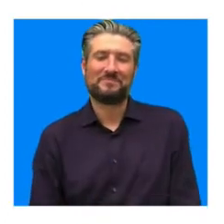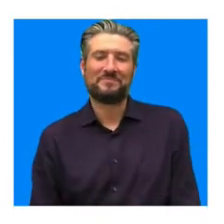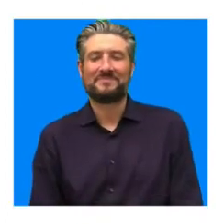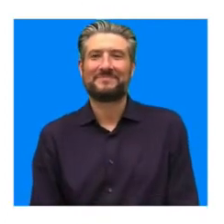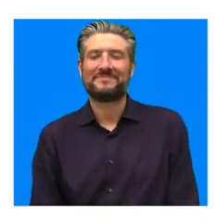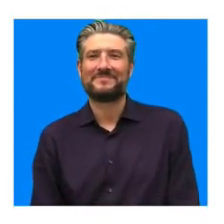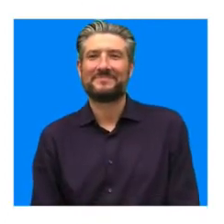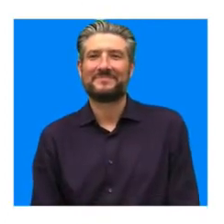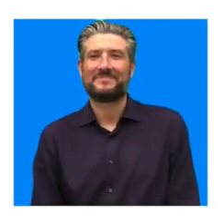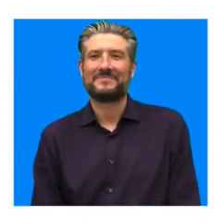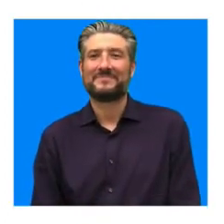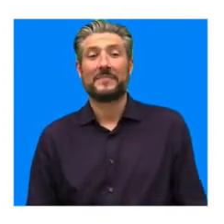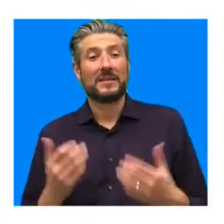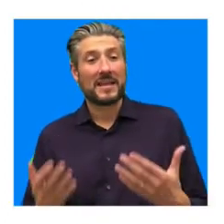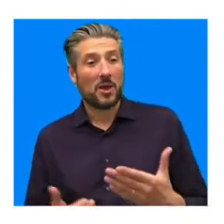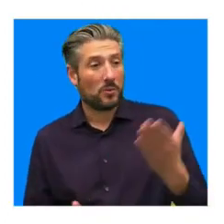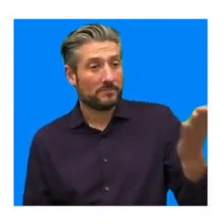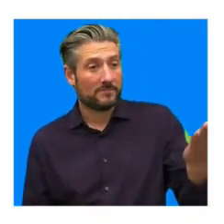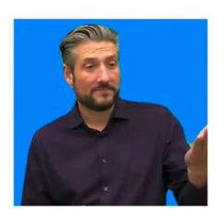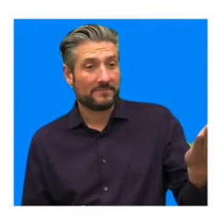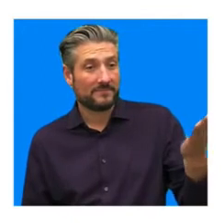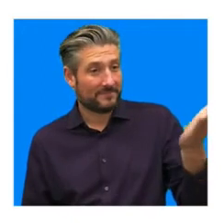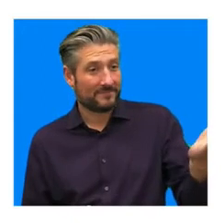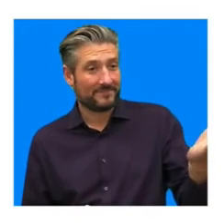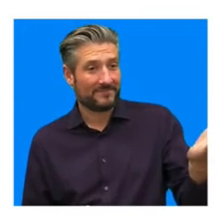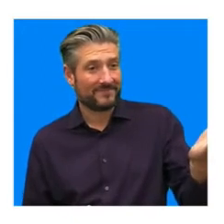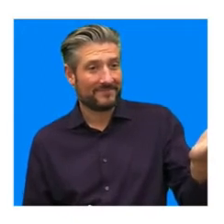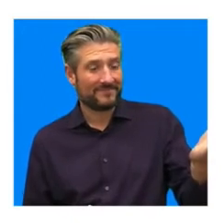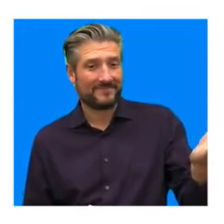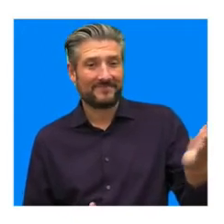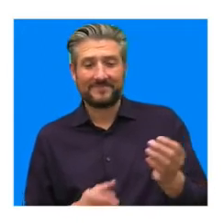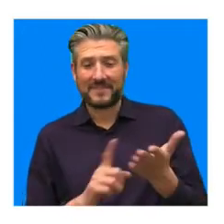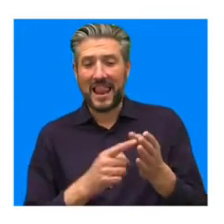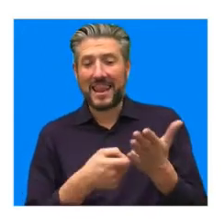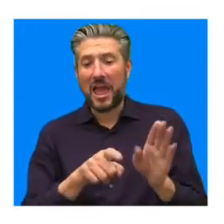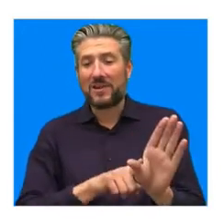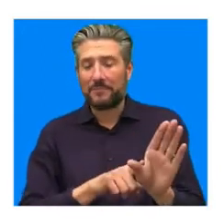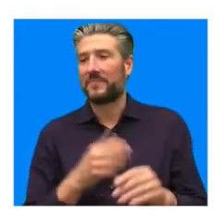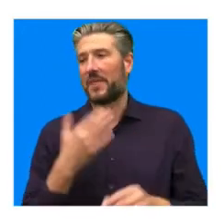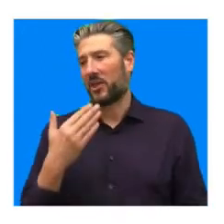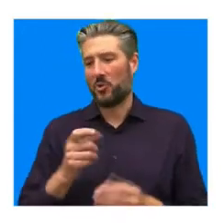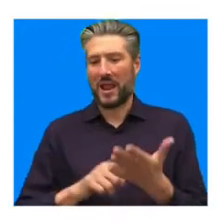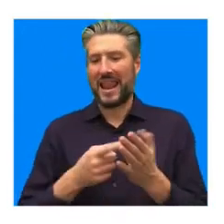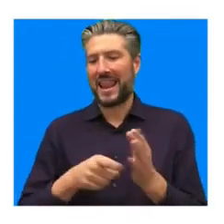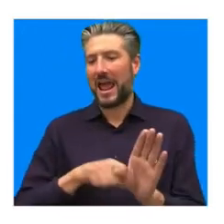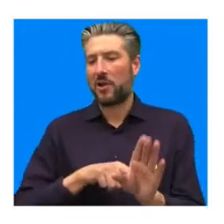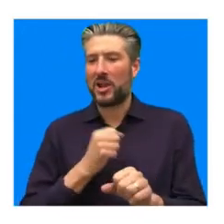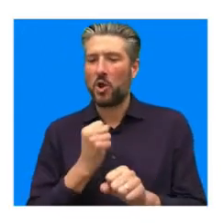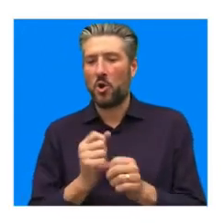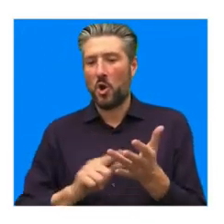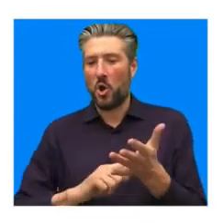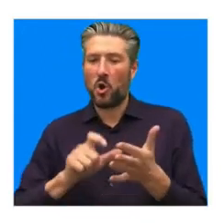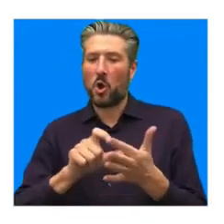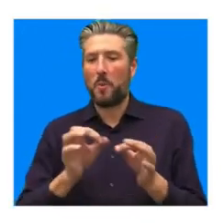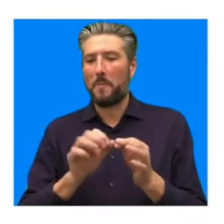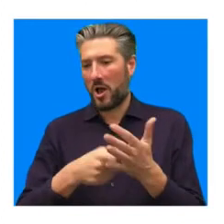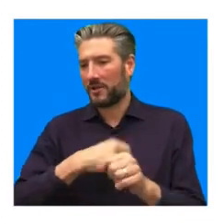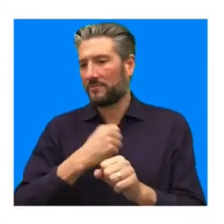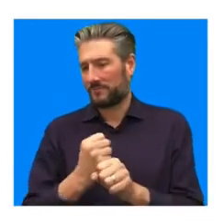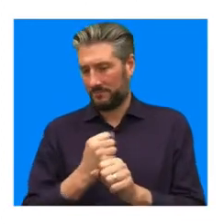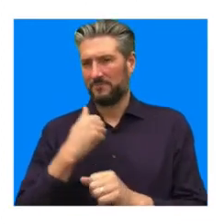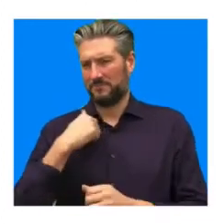Larry, over to you. Thank you, Sonali. I am Larry Goldberg. I'm the head of accessibility for Verizon Media,